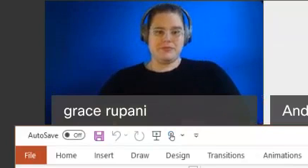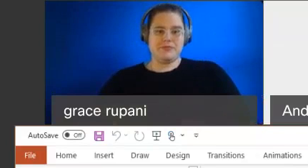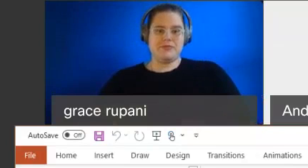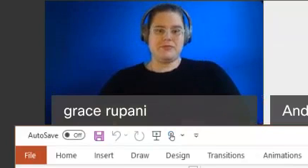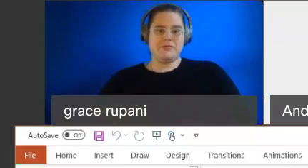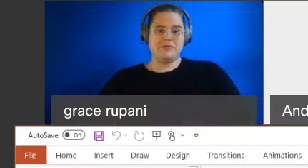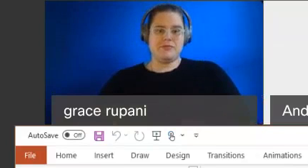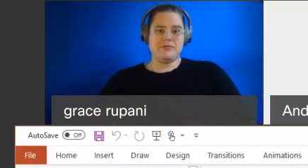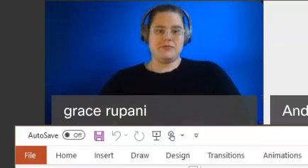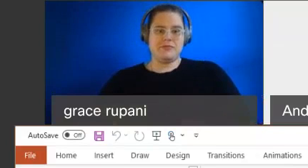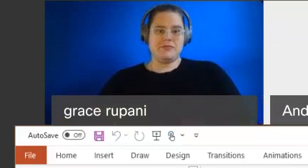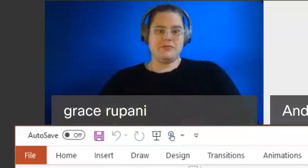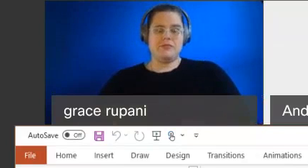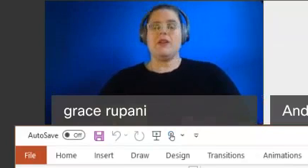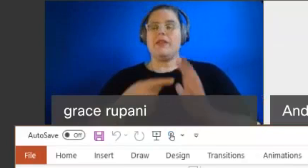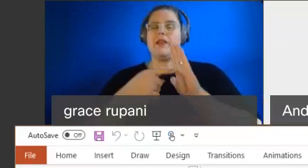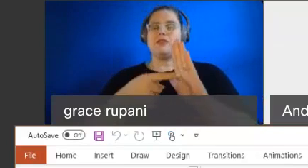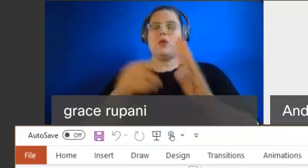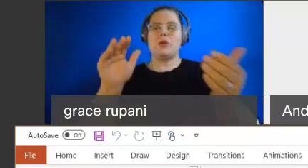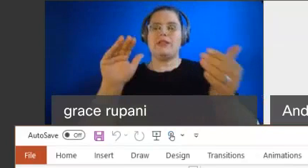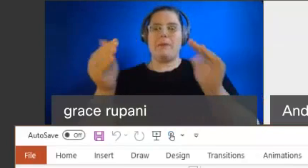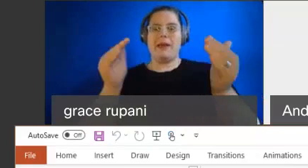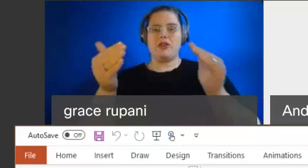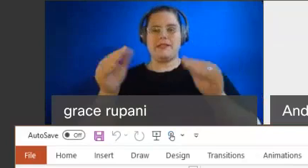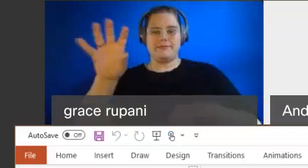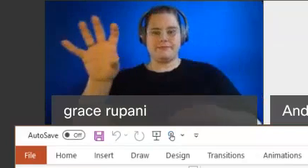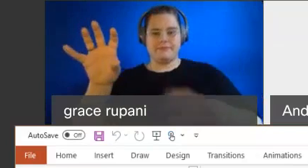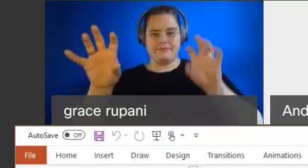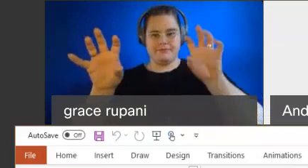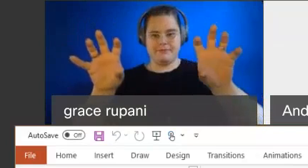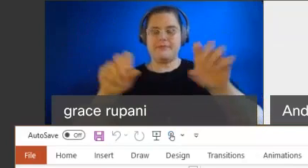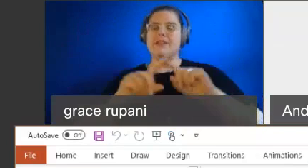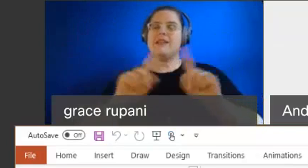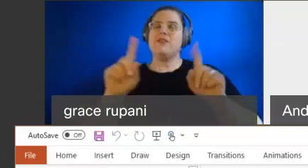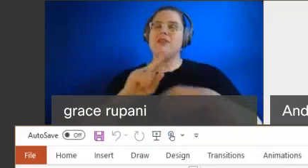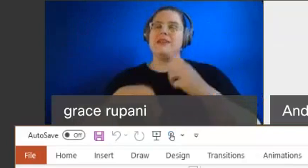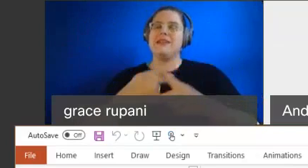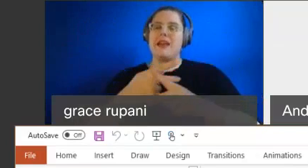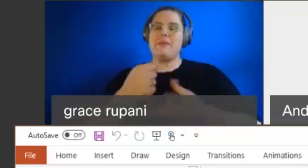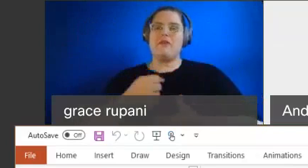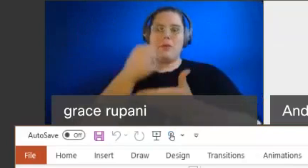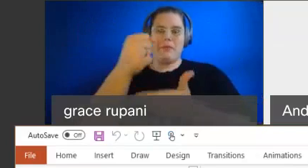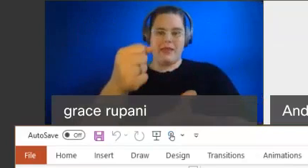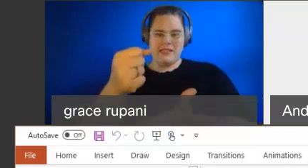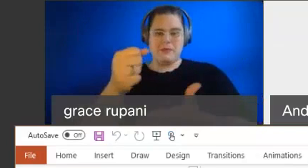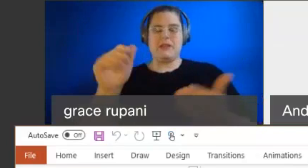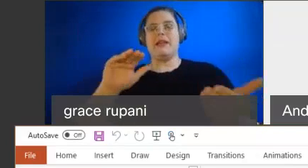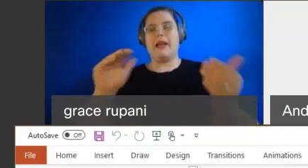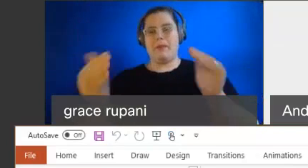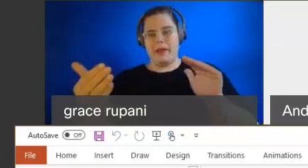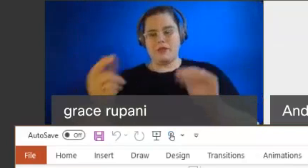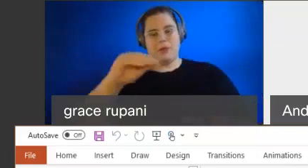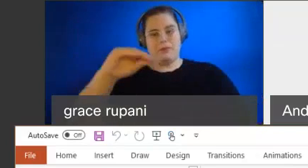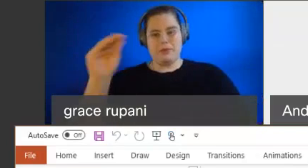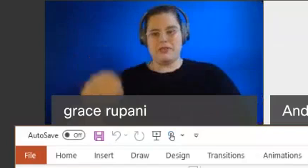Comparison, sort of a breakdown between placement type compared to the percentage of people who've